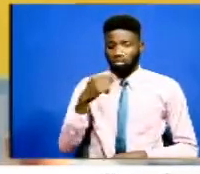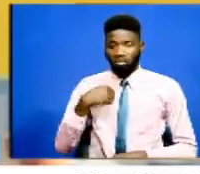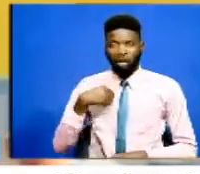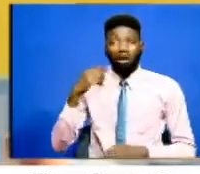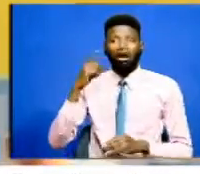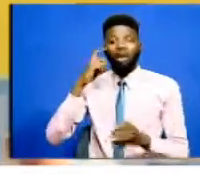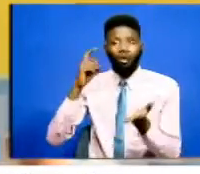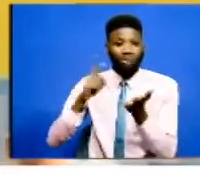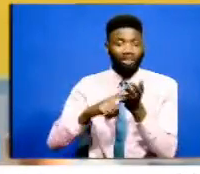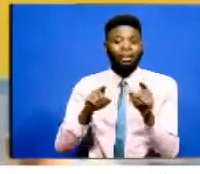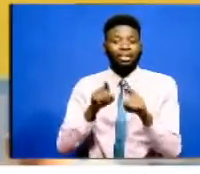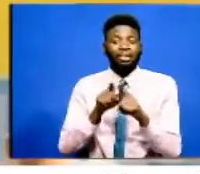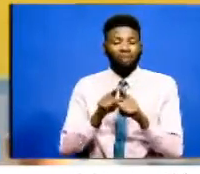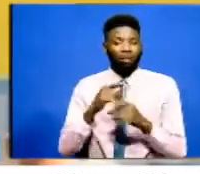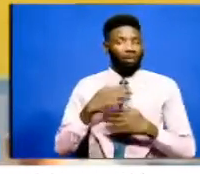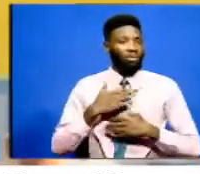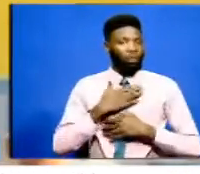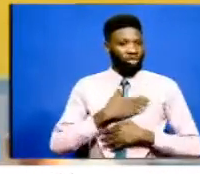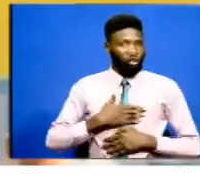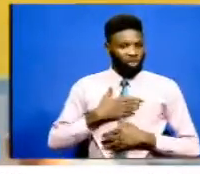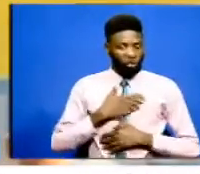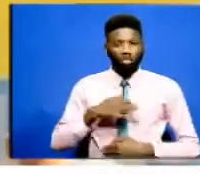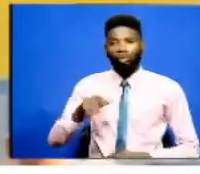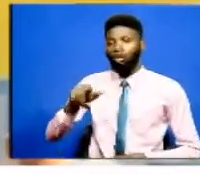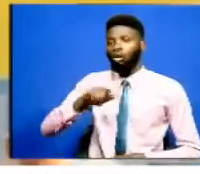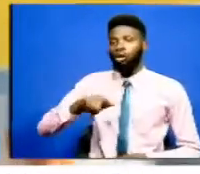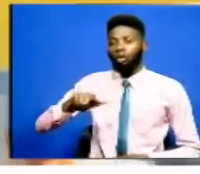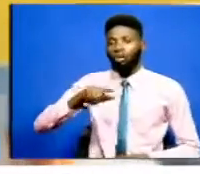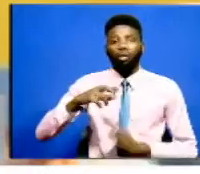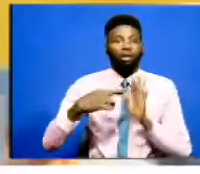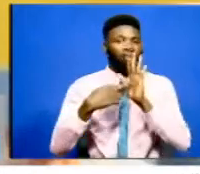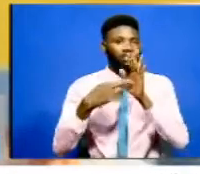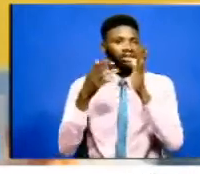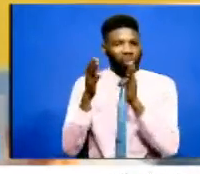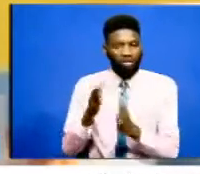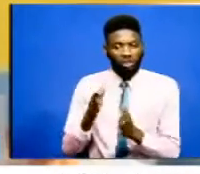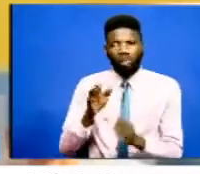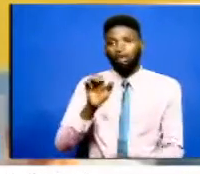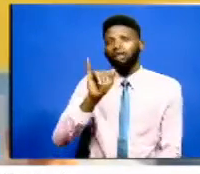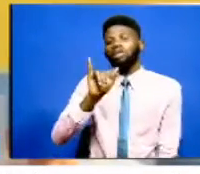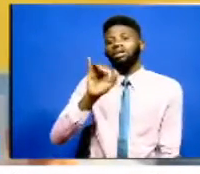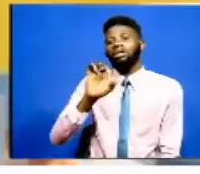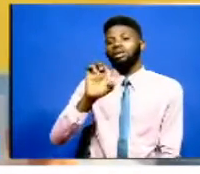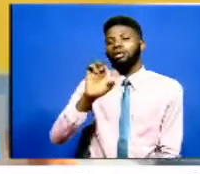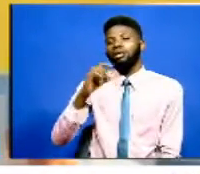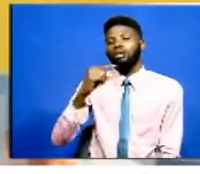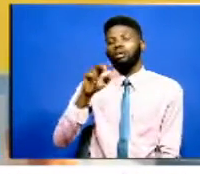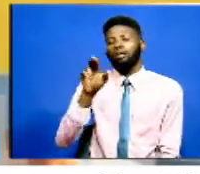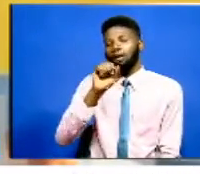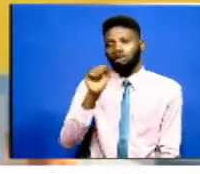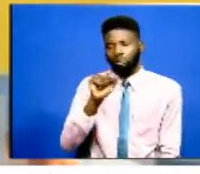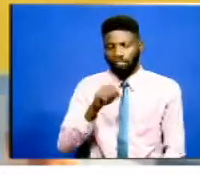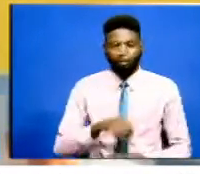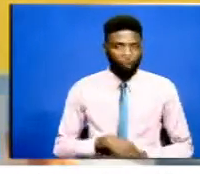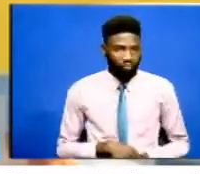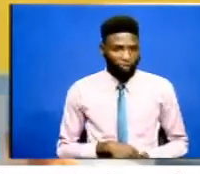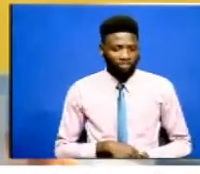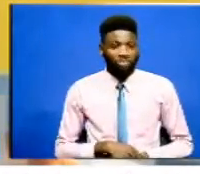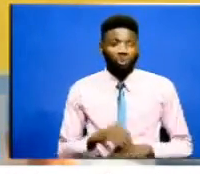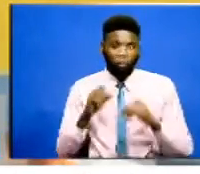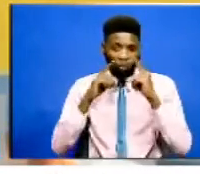appreciate the presence of the local representative, Rudy Eggers, there were